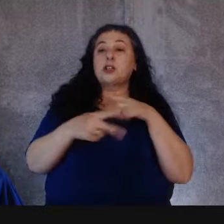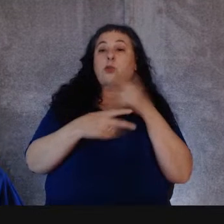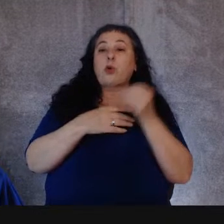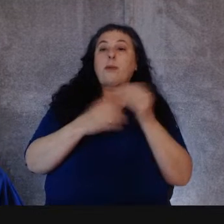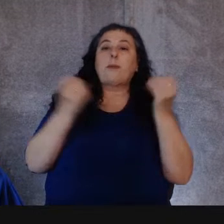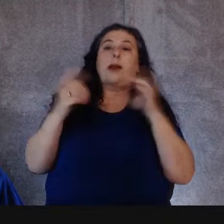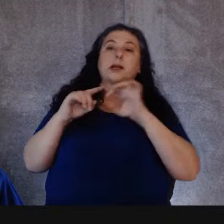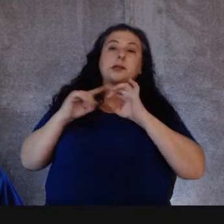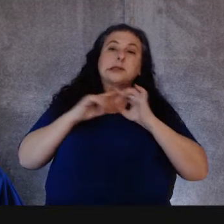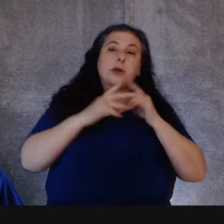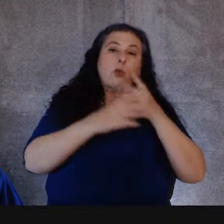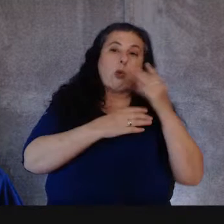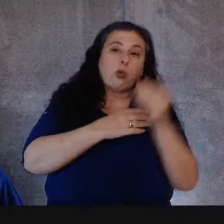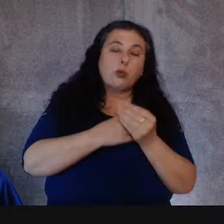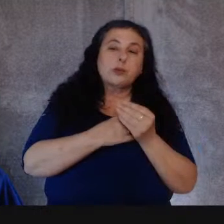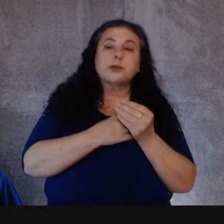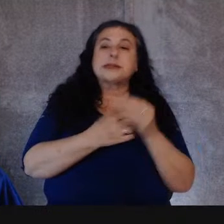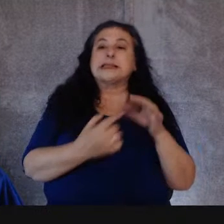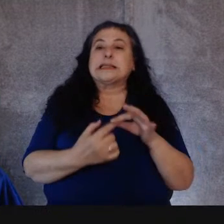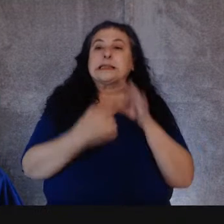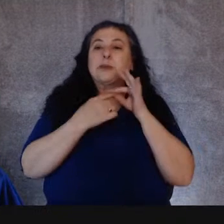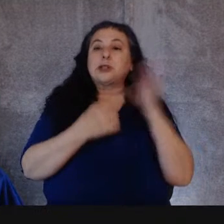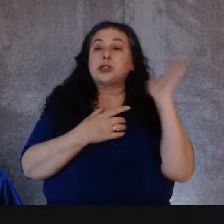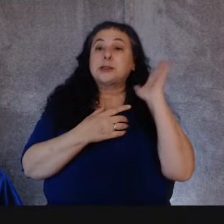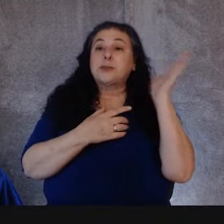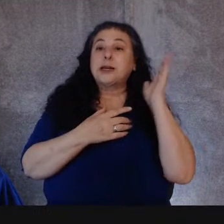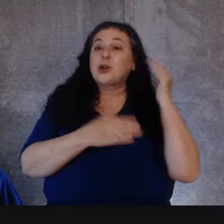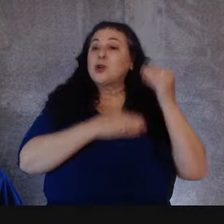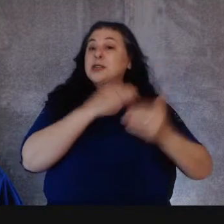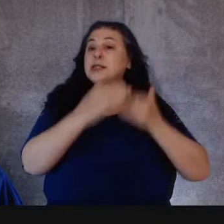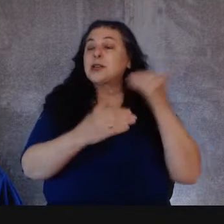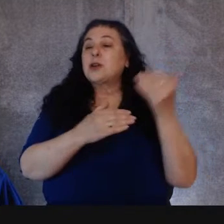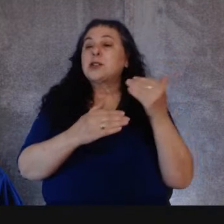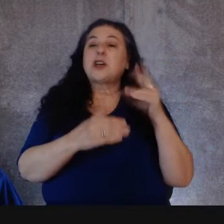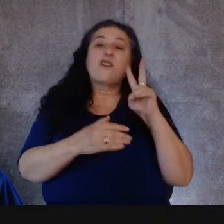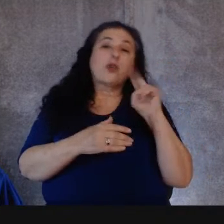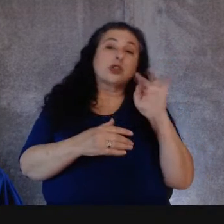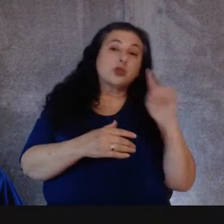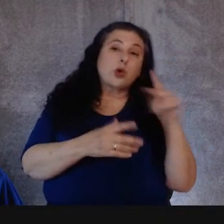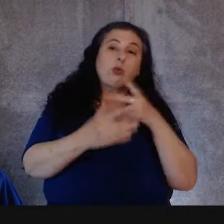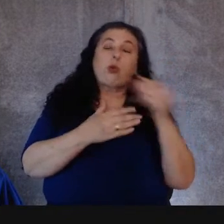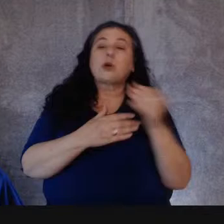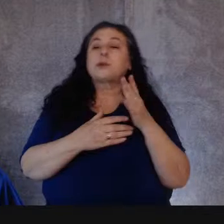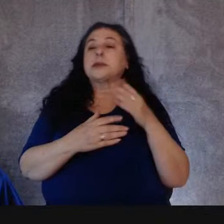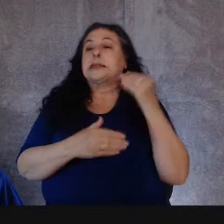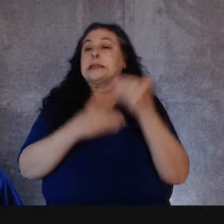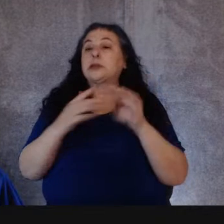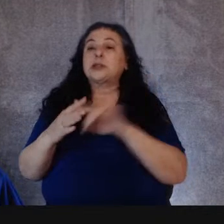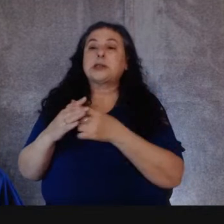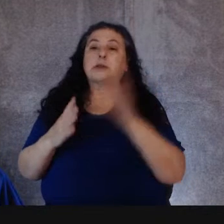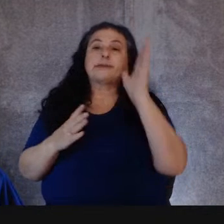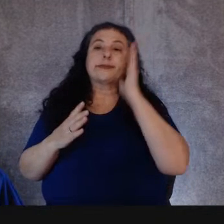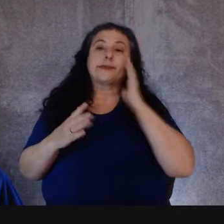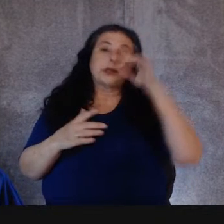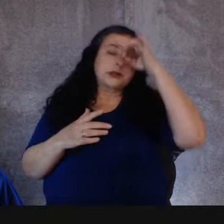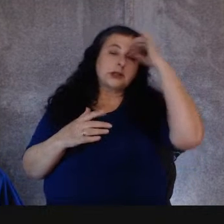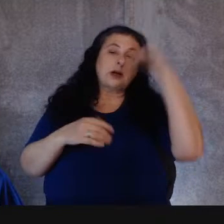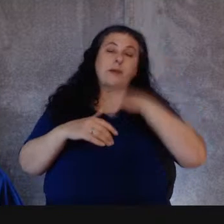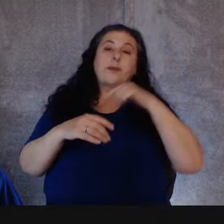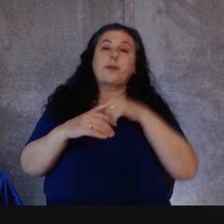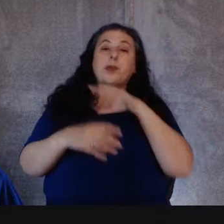many programs in a special speaker series of virtual programs. The series began earlier this summer and has included